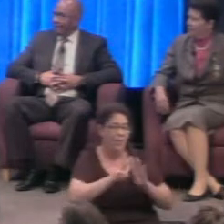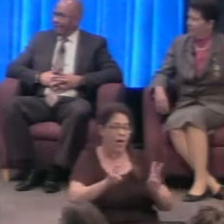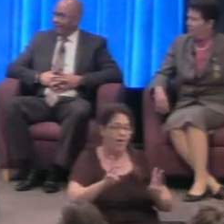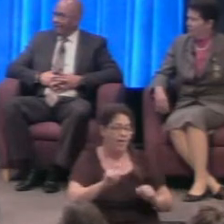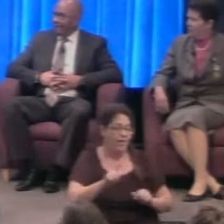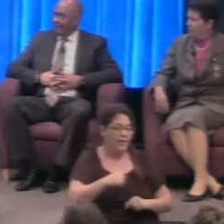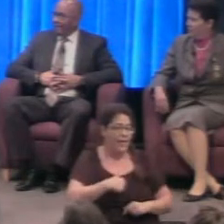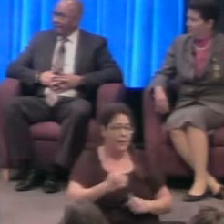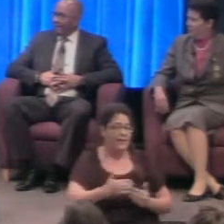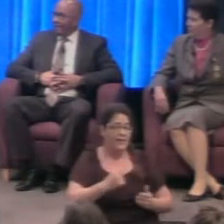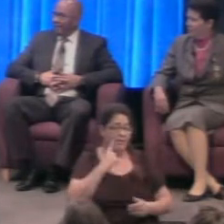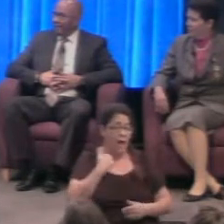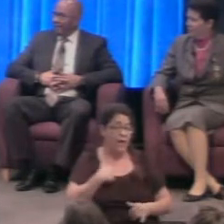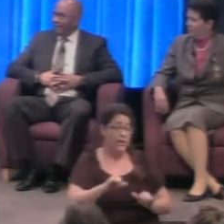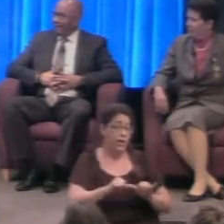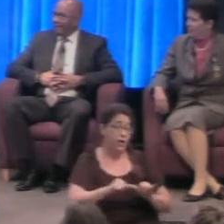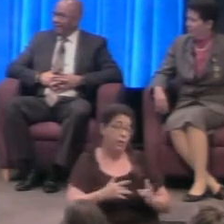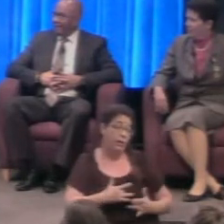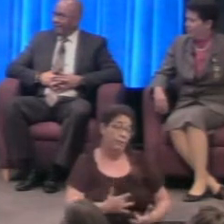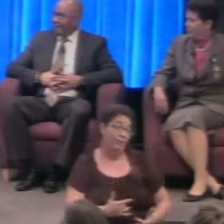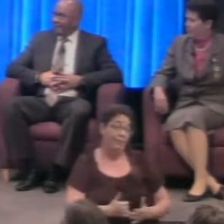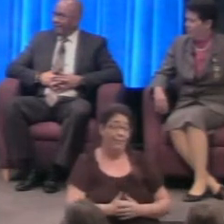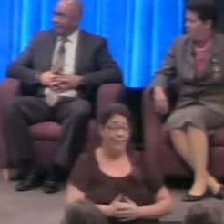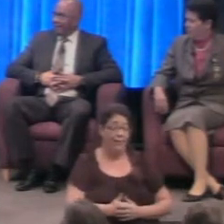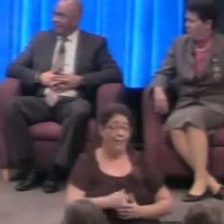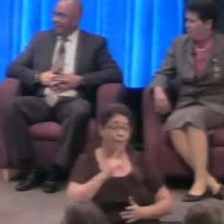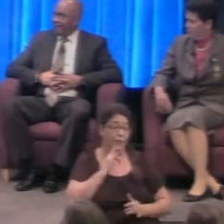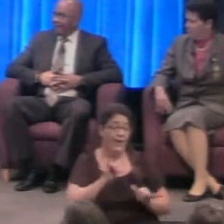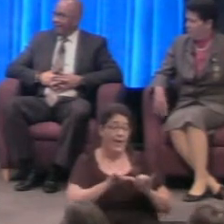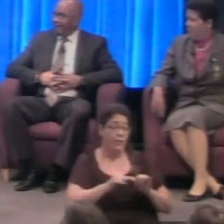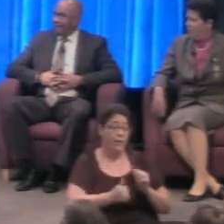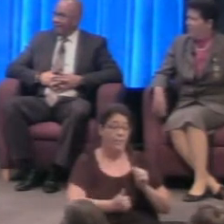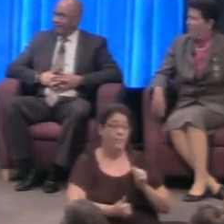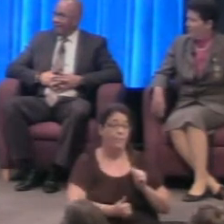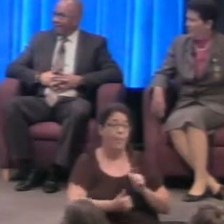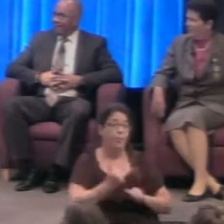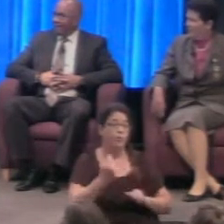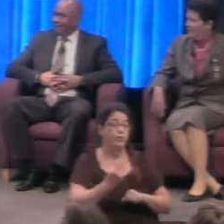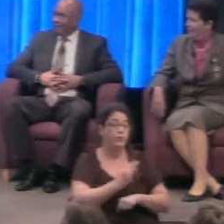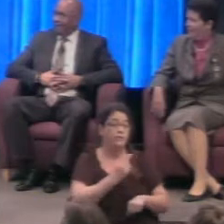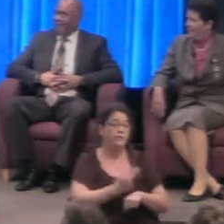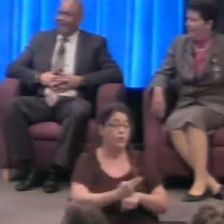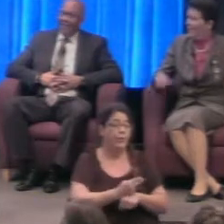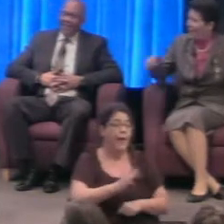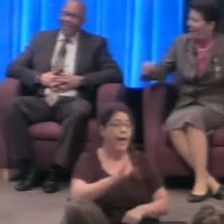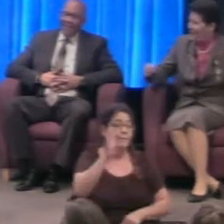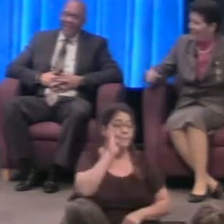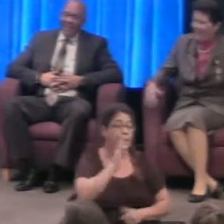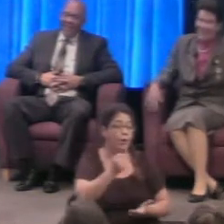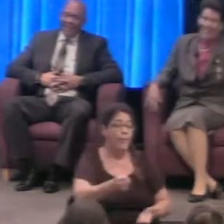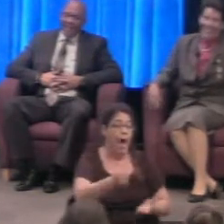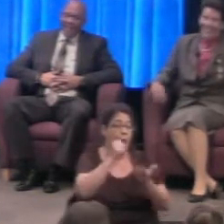was sort of easy for engineering just to typically go from the most useful thing to an engineer, which is very.